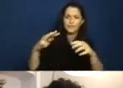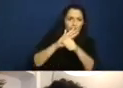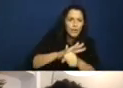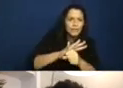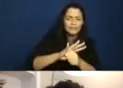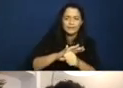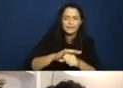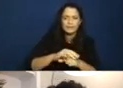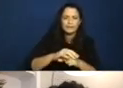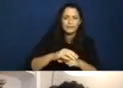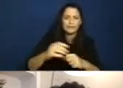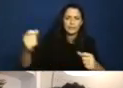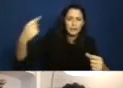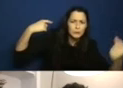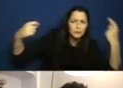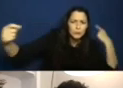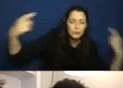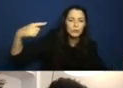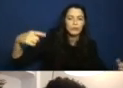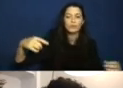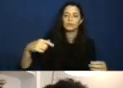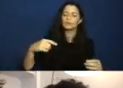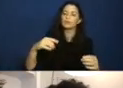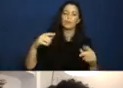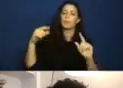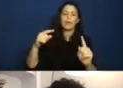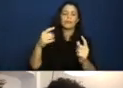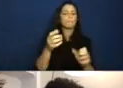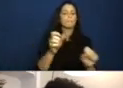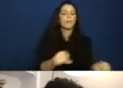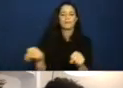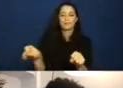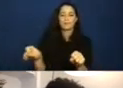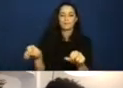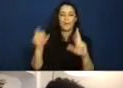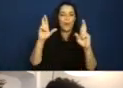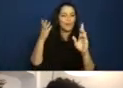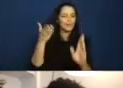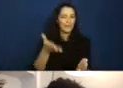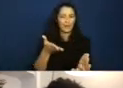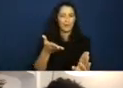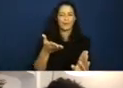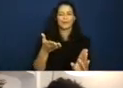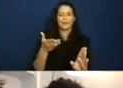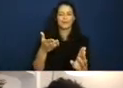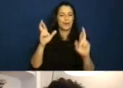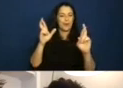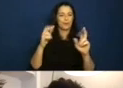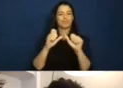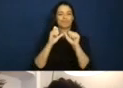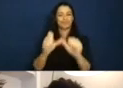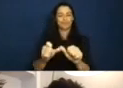that the hope is there, and we continue to role model the way forward. And I'm so grateful to be a part of this great veteran